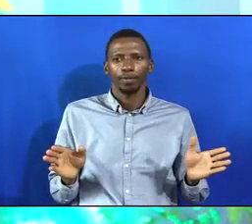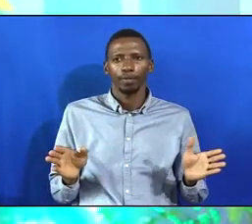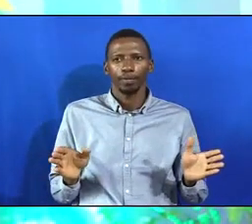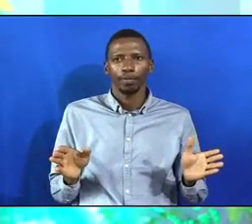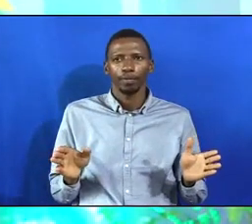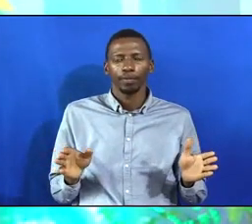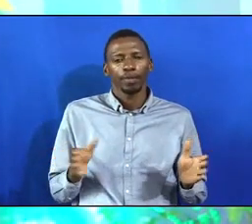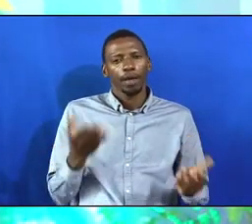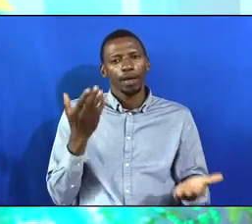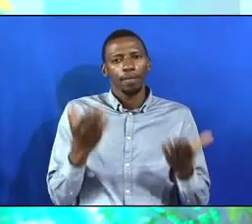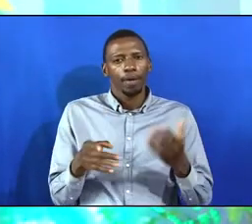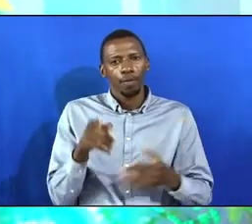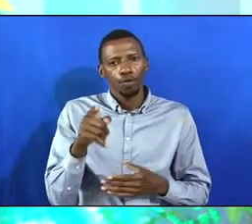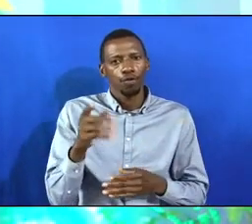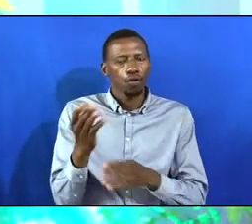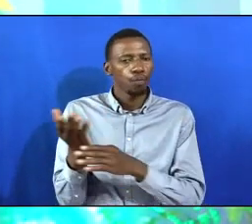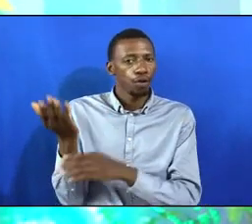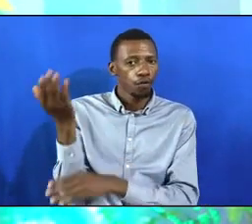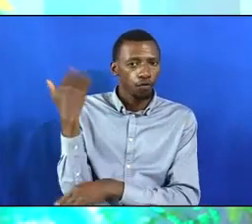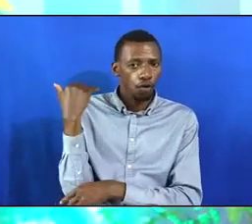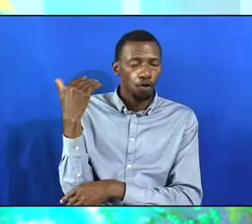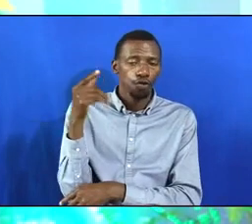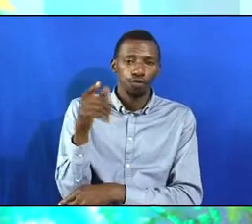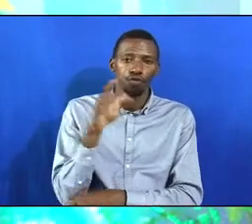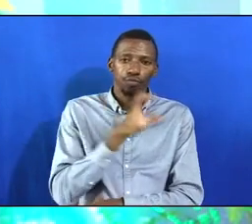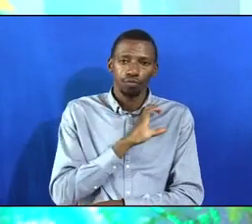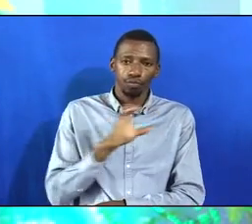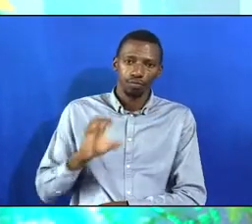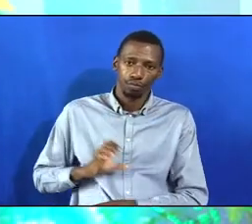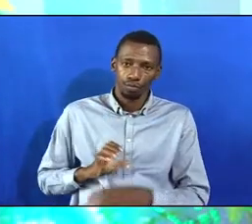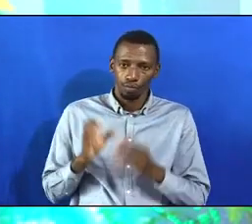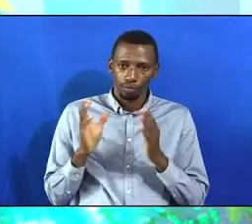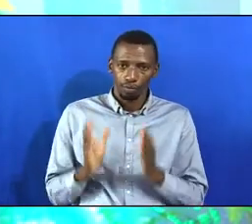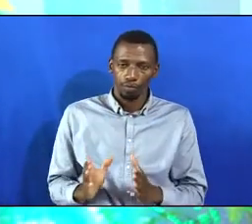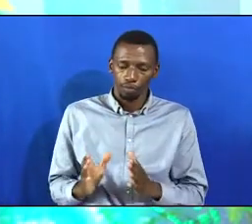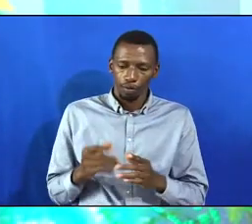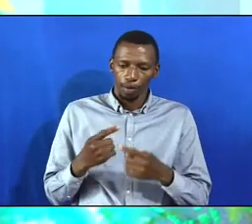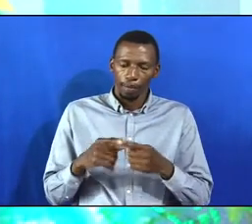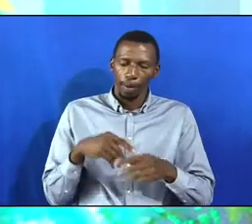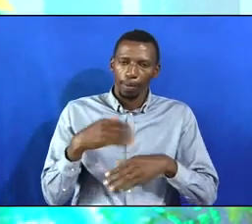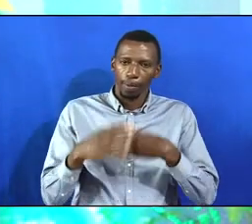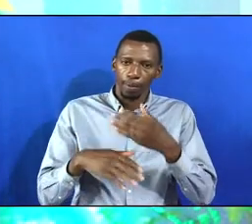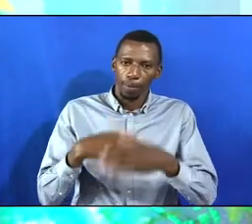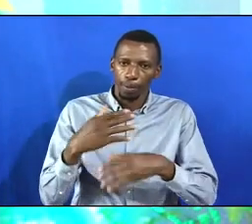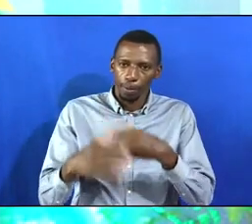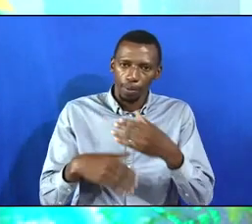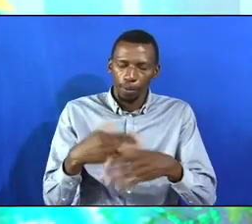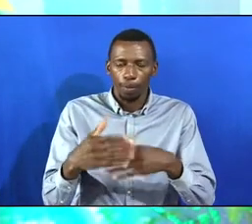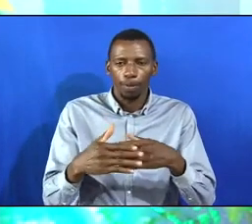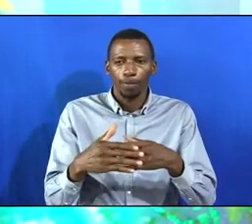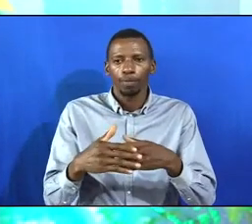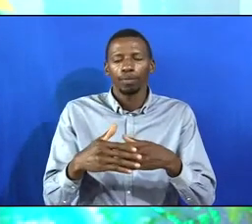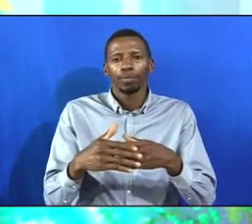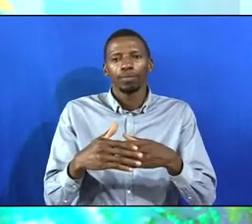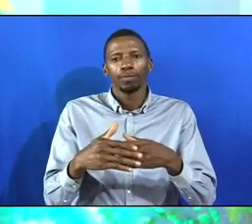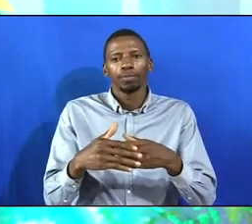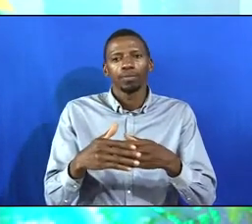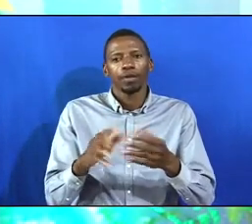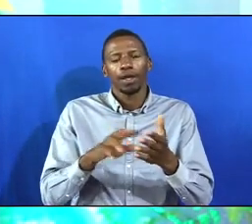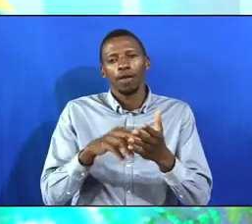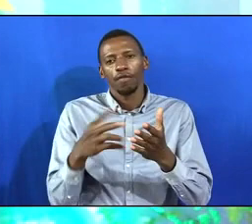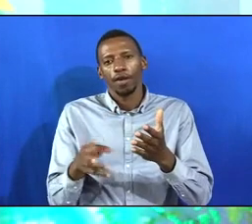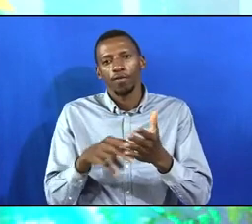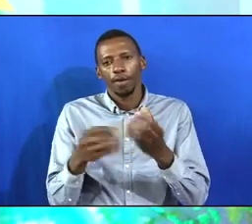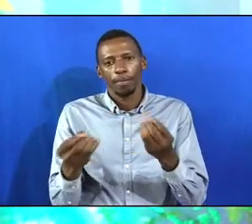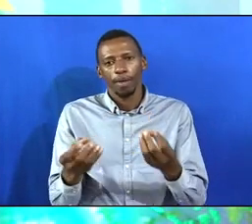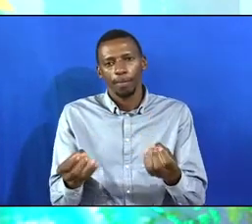you were once a Christian, you were excited, but you know with time you are a backslidden. you were even baptized, but you know